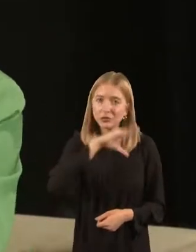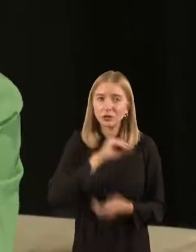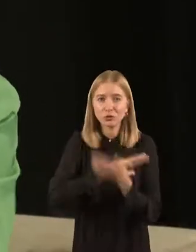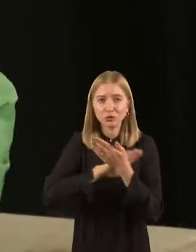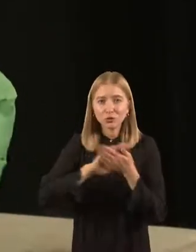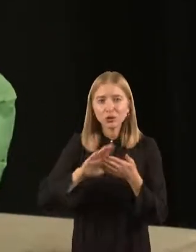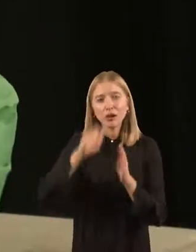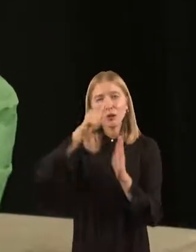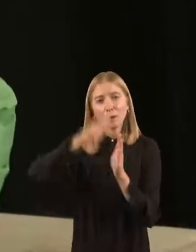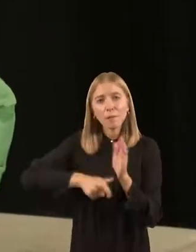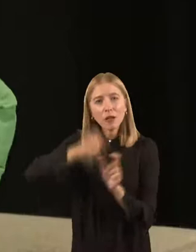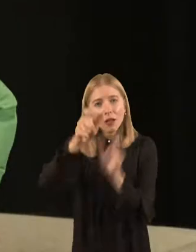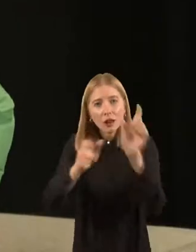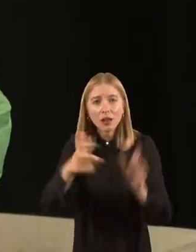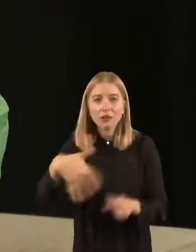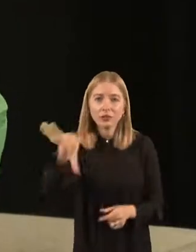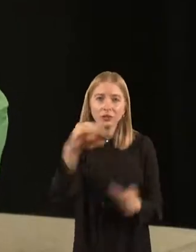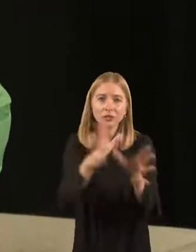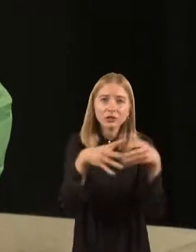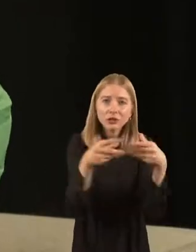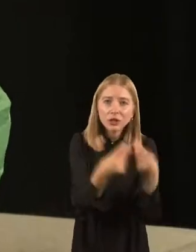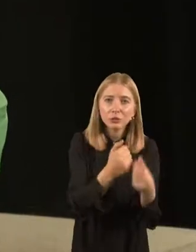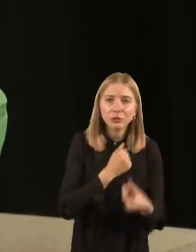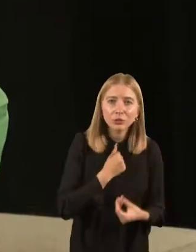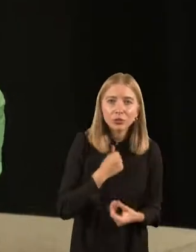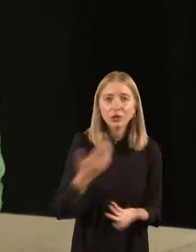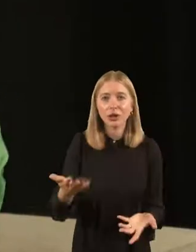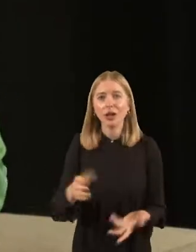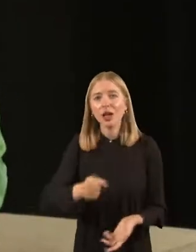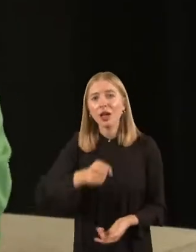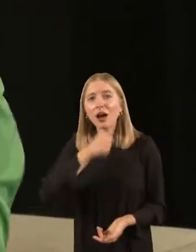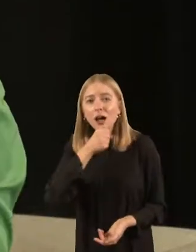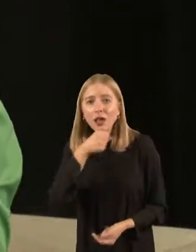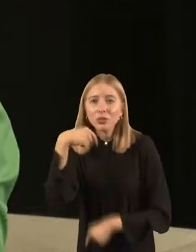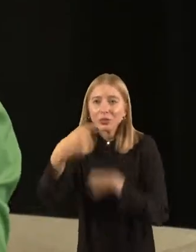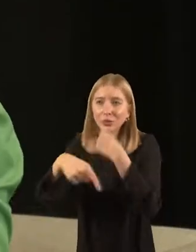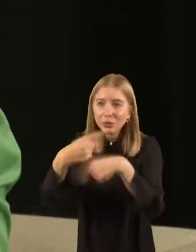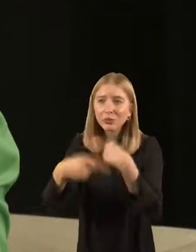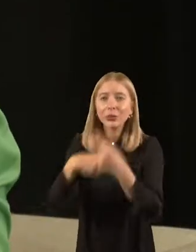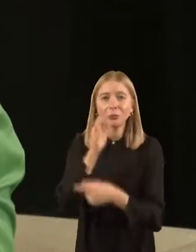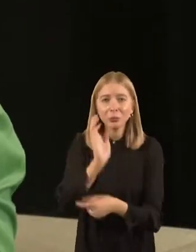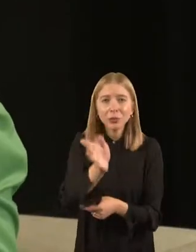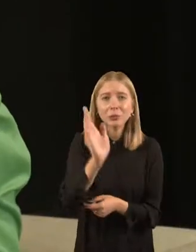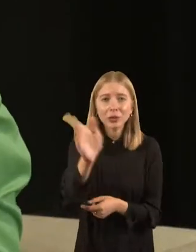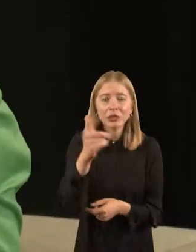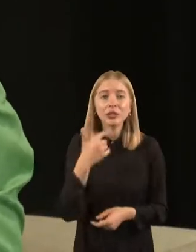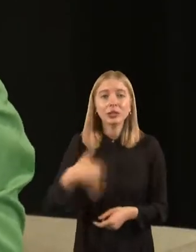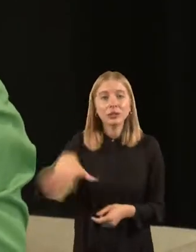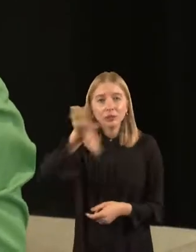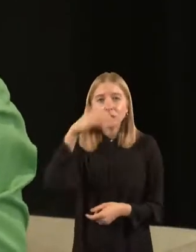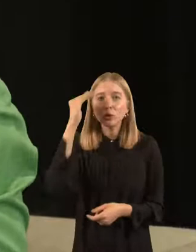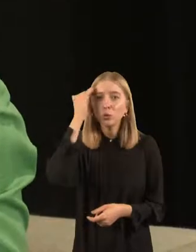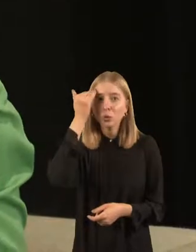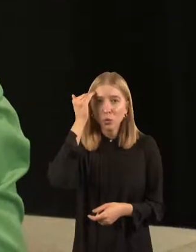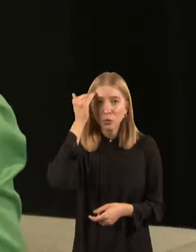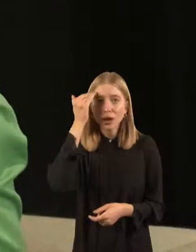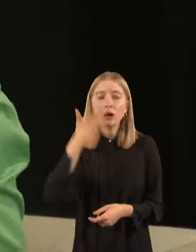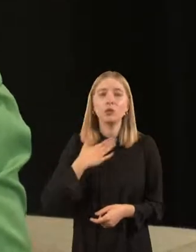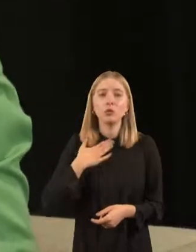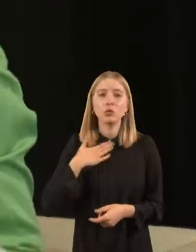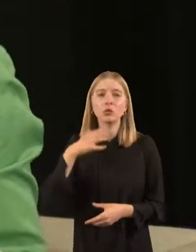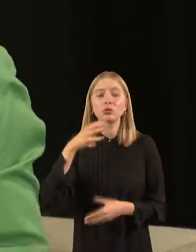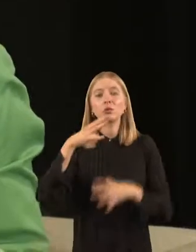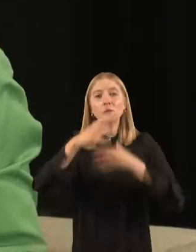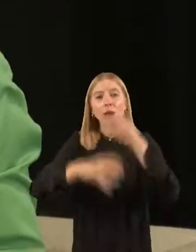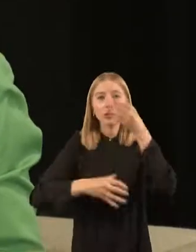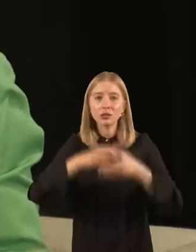game? And the answer to the question is, it is us, people, citizens, families with our